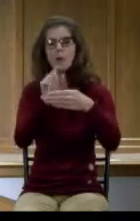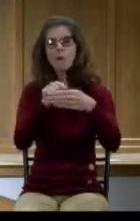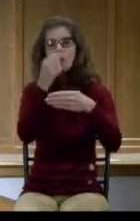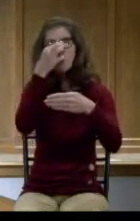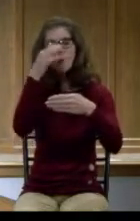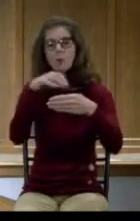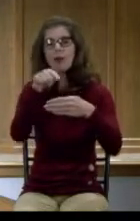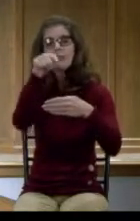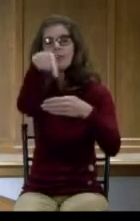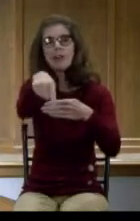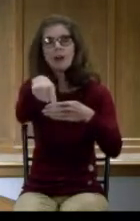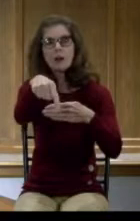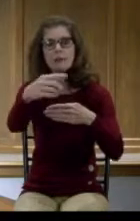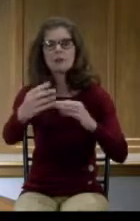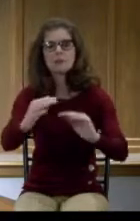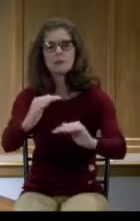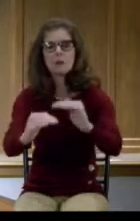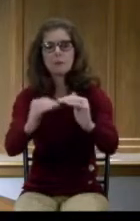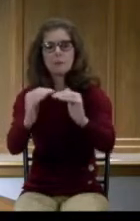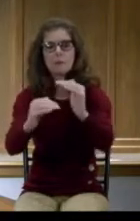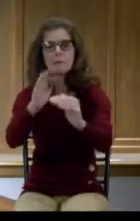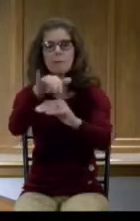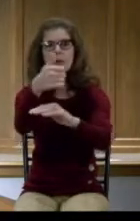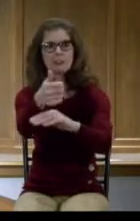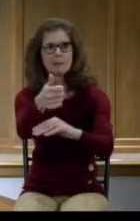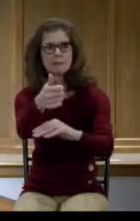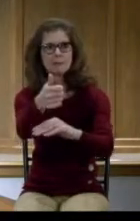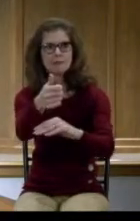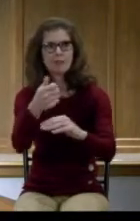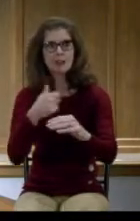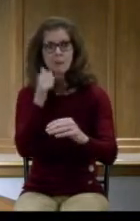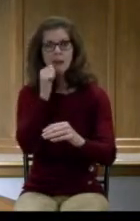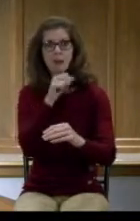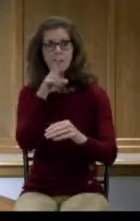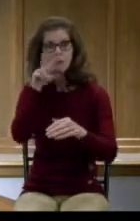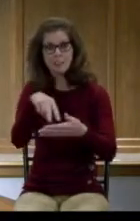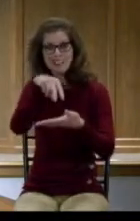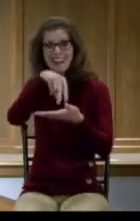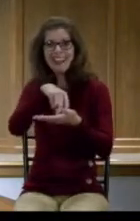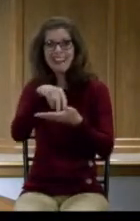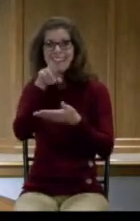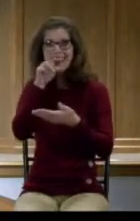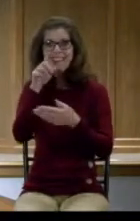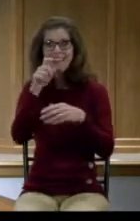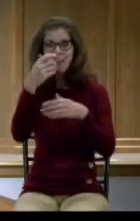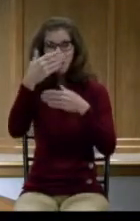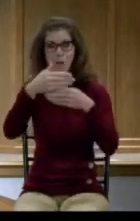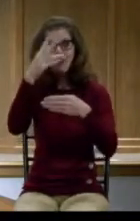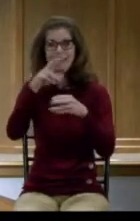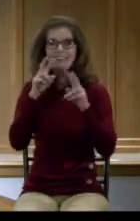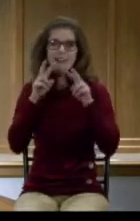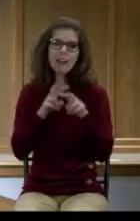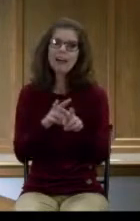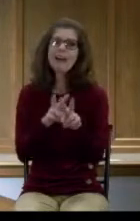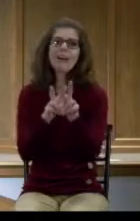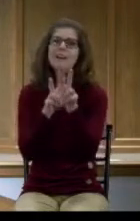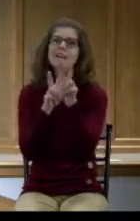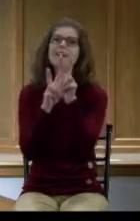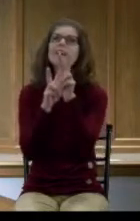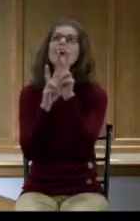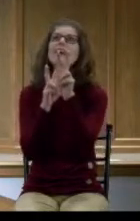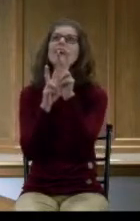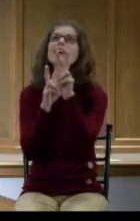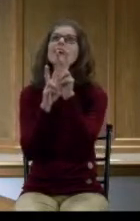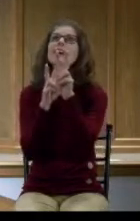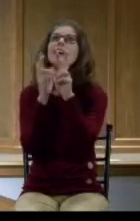wanted to and see him. And so my girls were actually standing right at the window just gazing up at him right